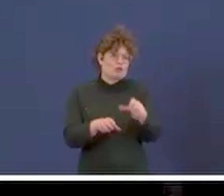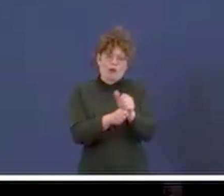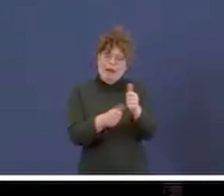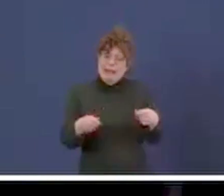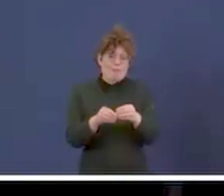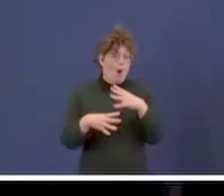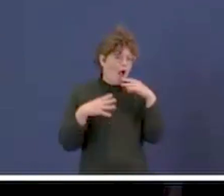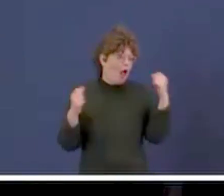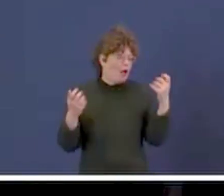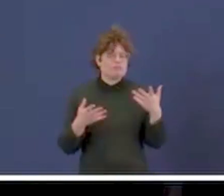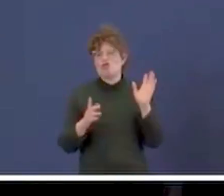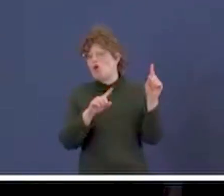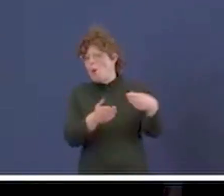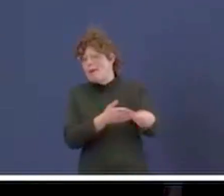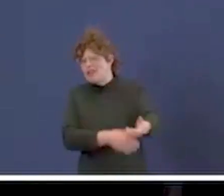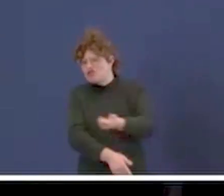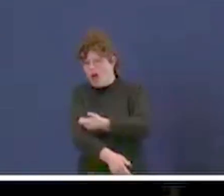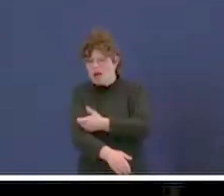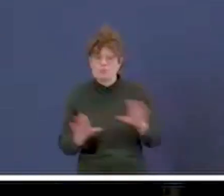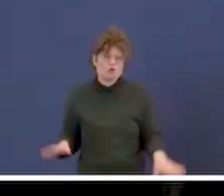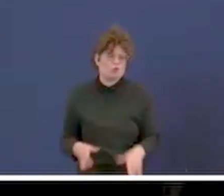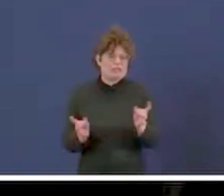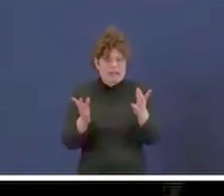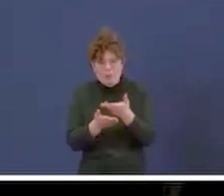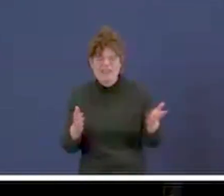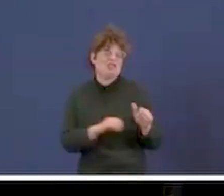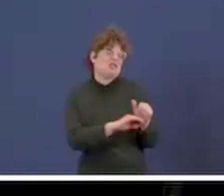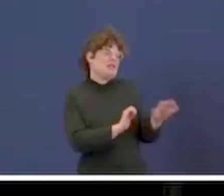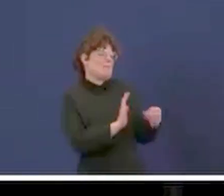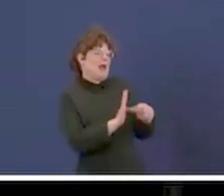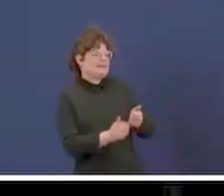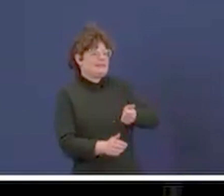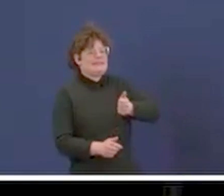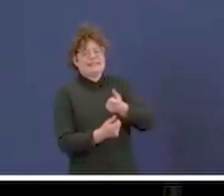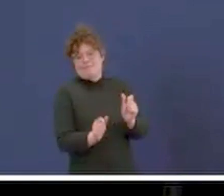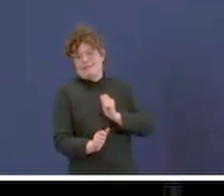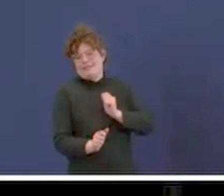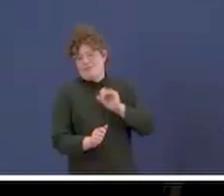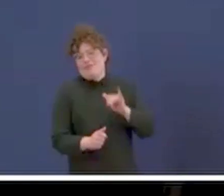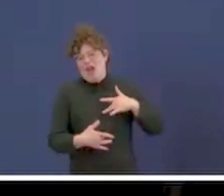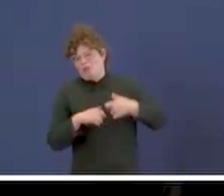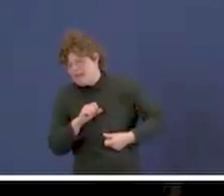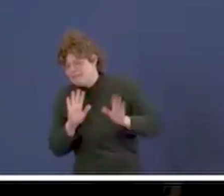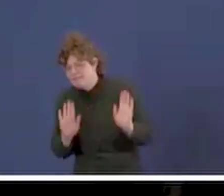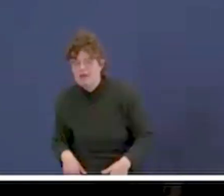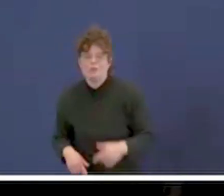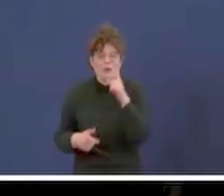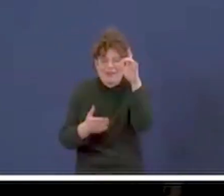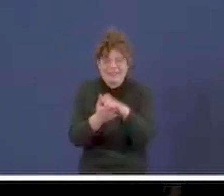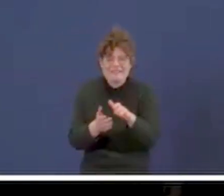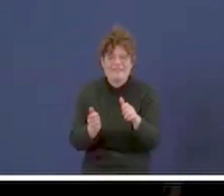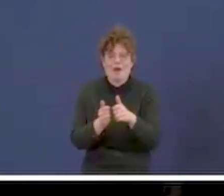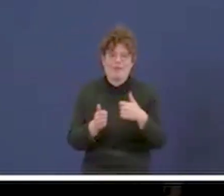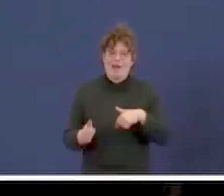going to go buy drugs. I'm just going to do terrible things. I'm just going to send it back to save myself that grief. We don't really believe that when it comes